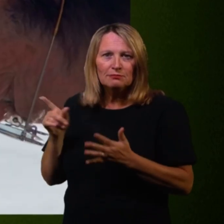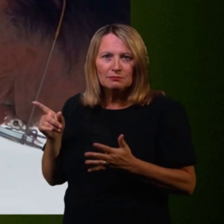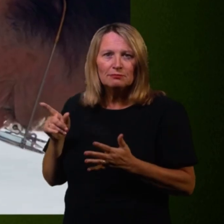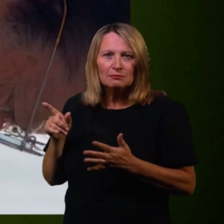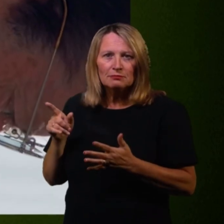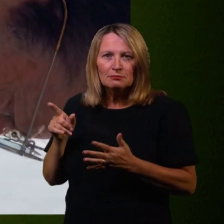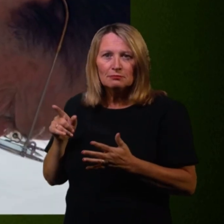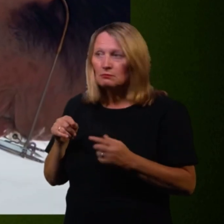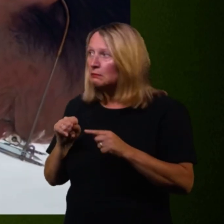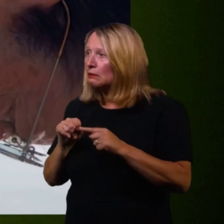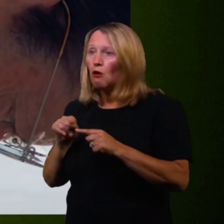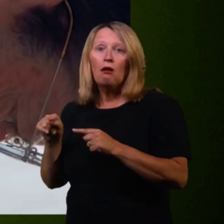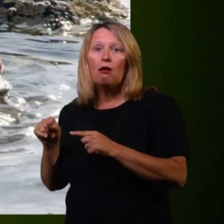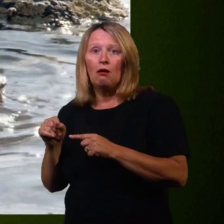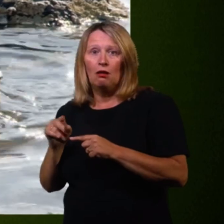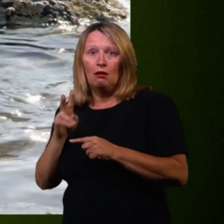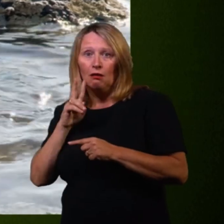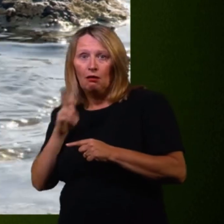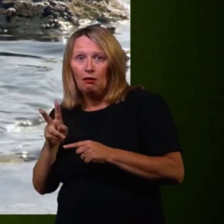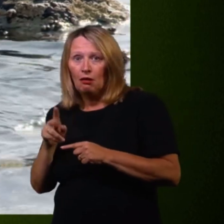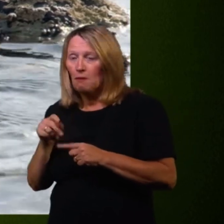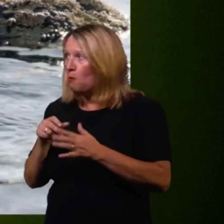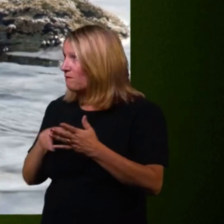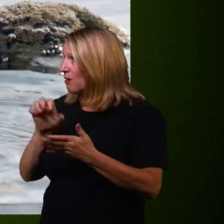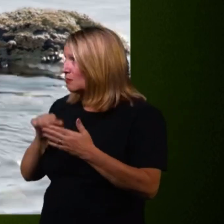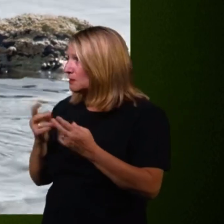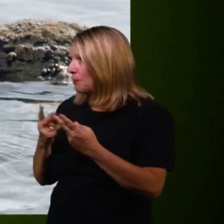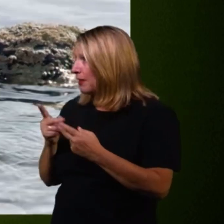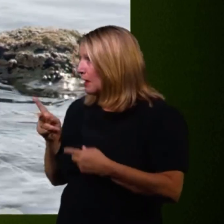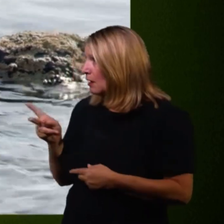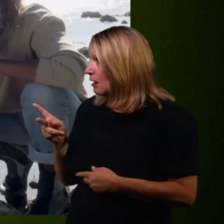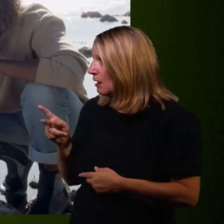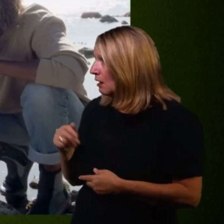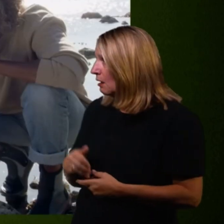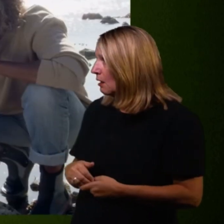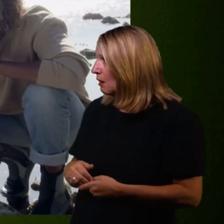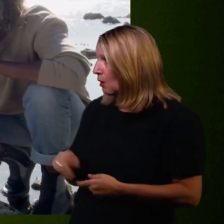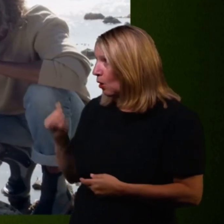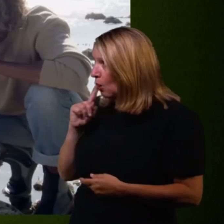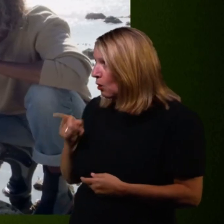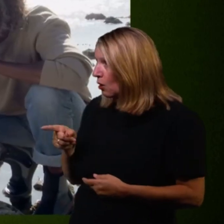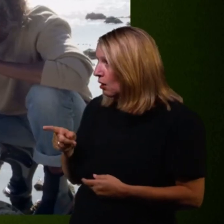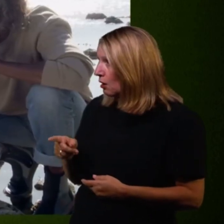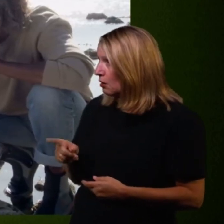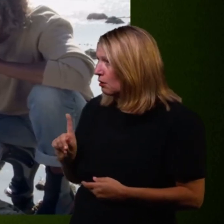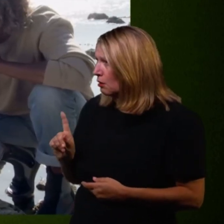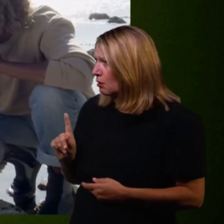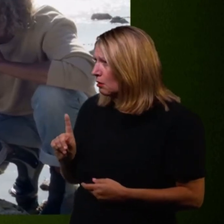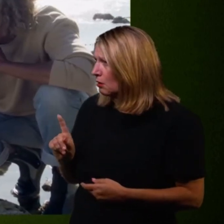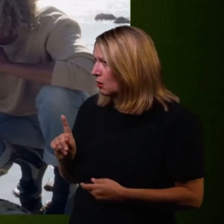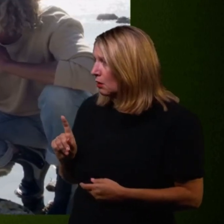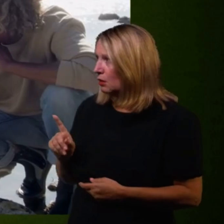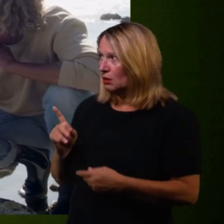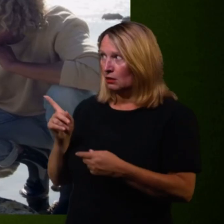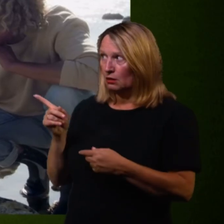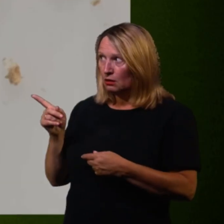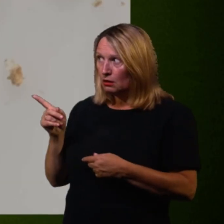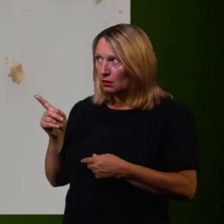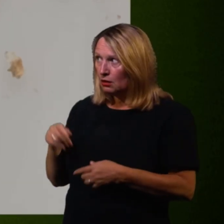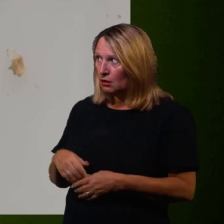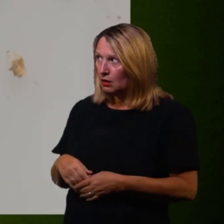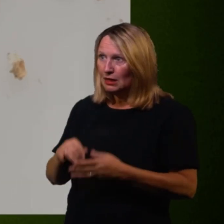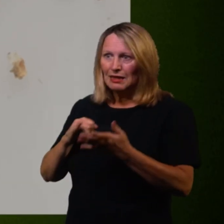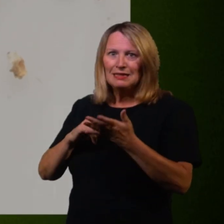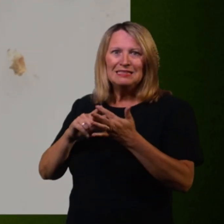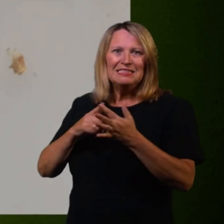wasn't long before Paul found what I really came here to see. Oh, look. Look what we've got here.